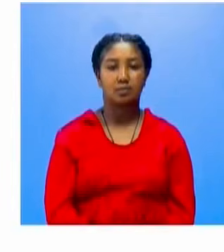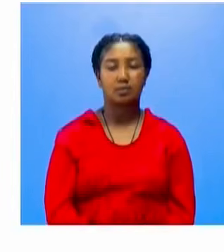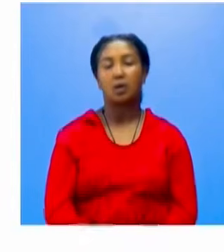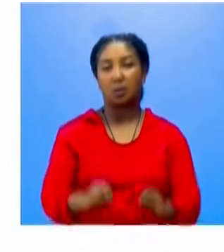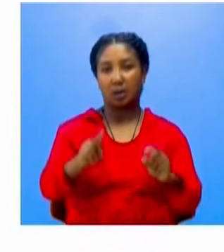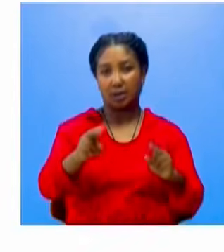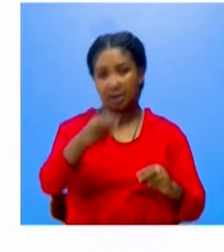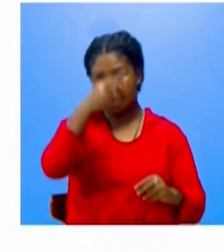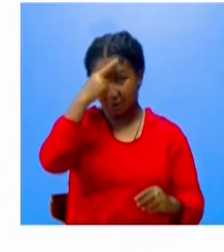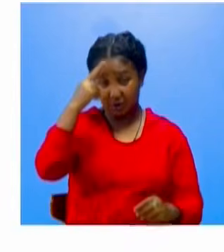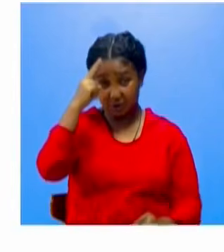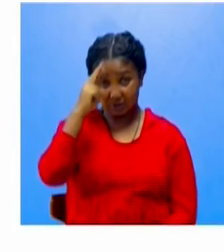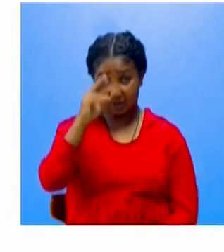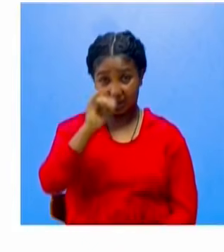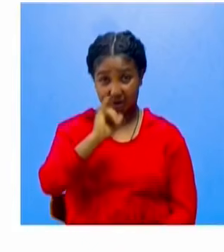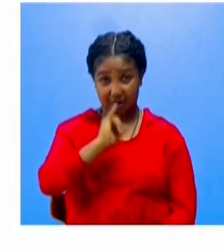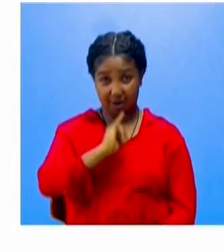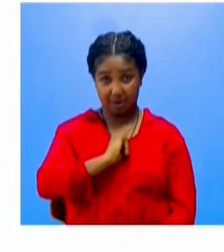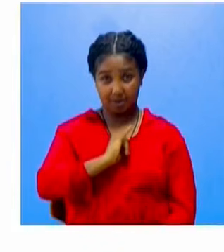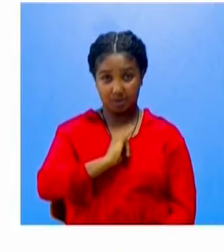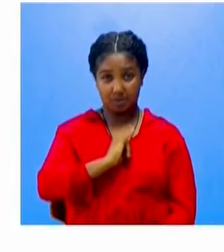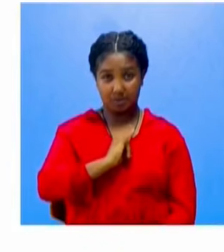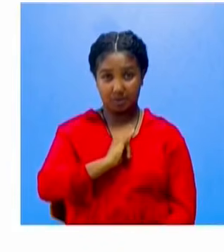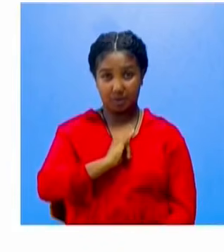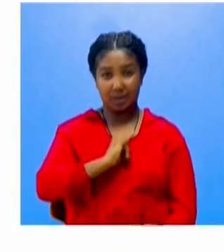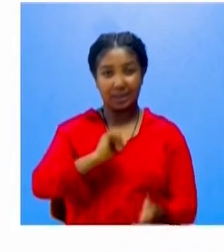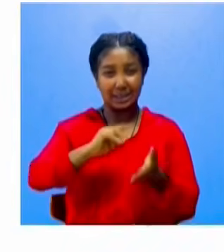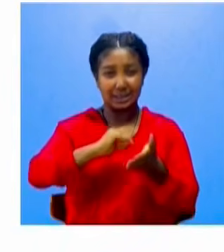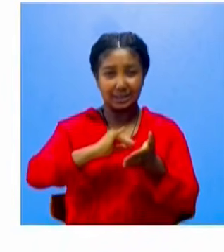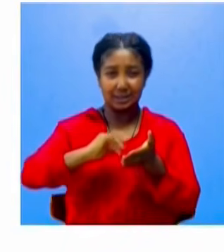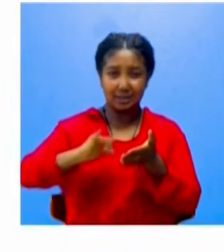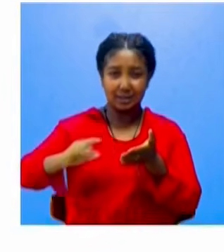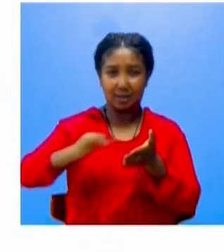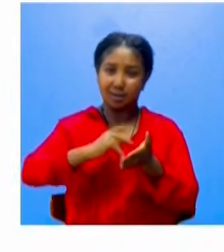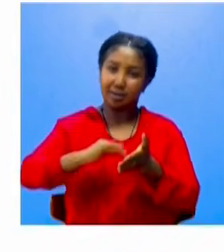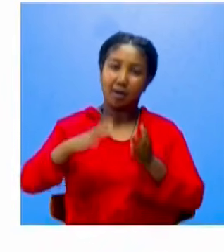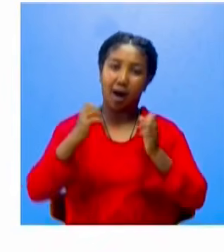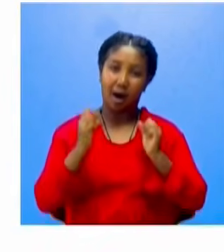Okay, because I studied hard,